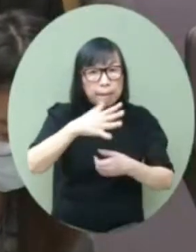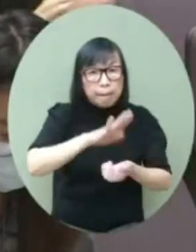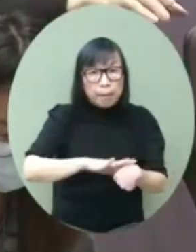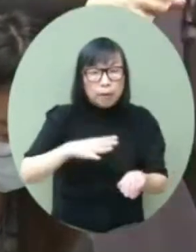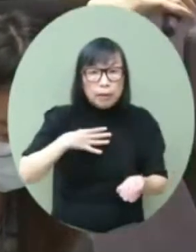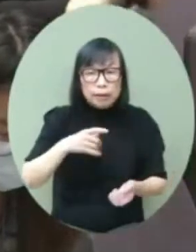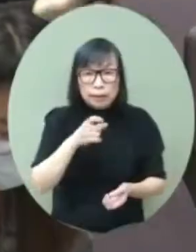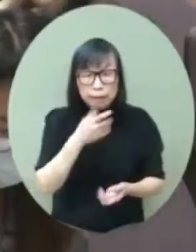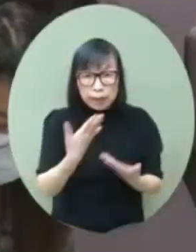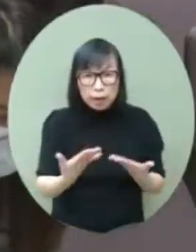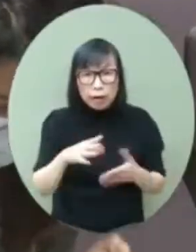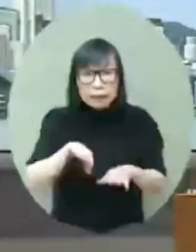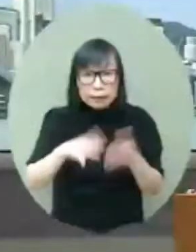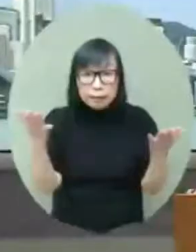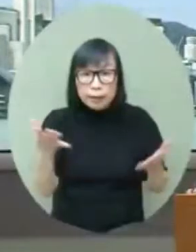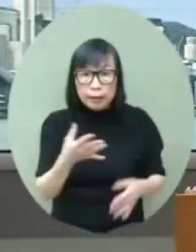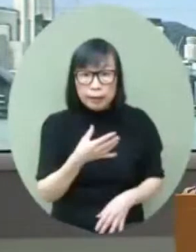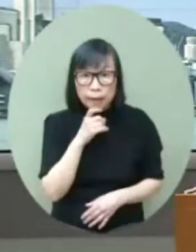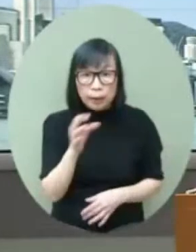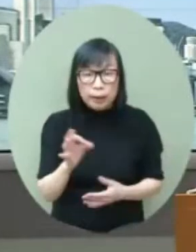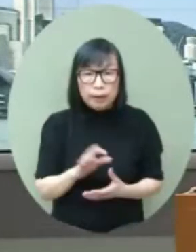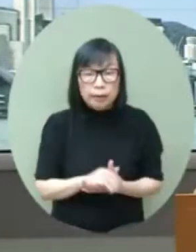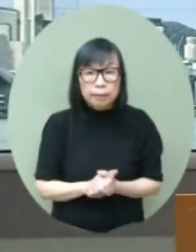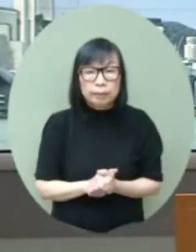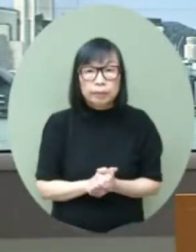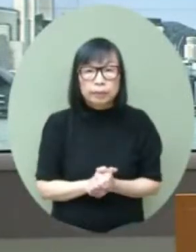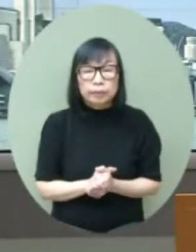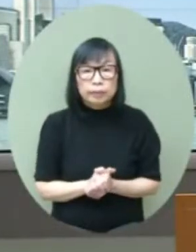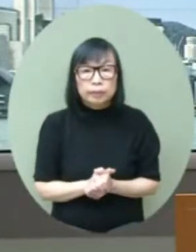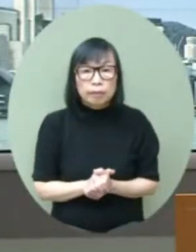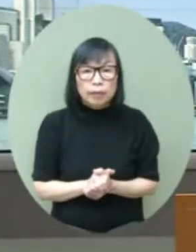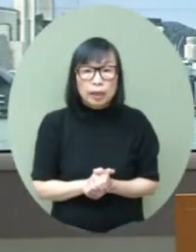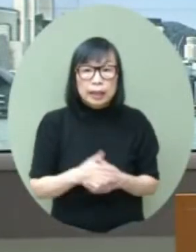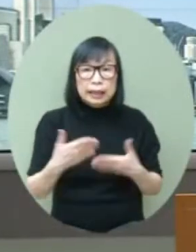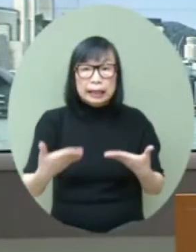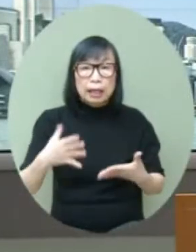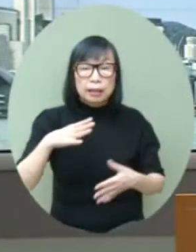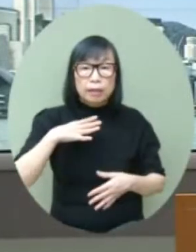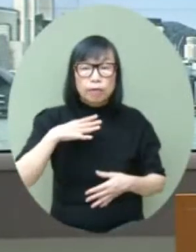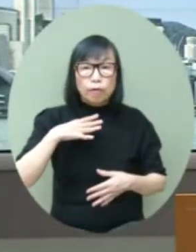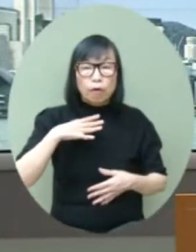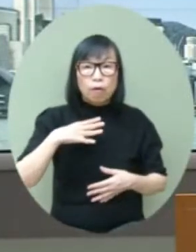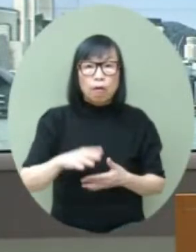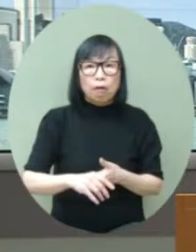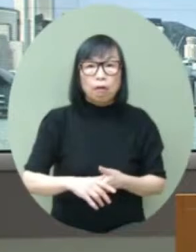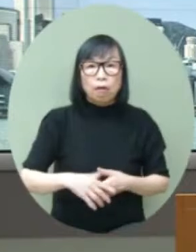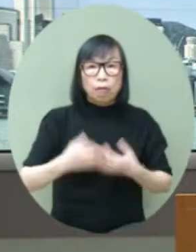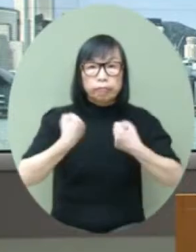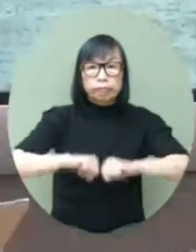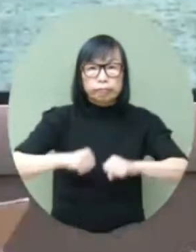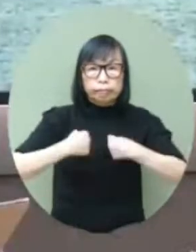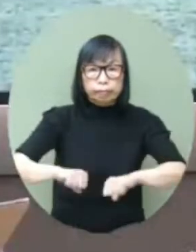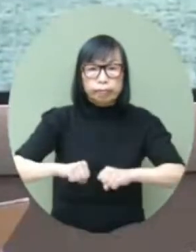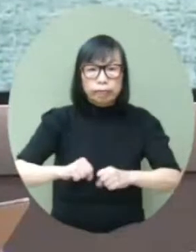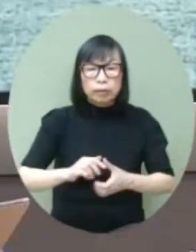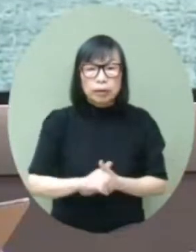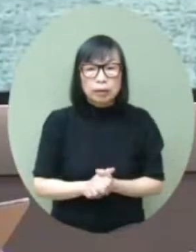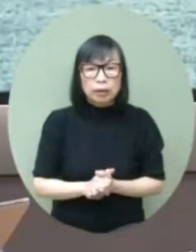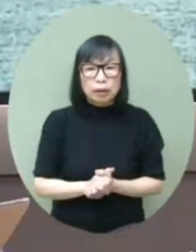saying that Hong Kong is now already into the 5th wave of the epidemic? I think the situation now is